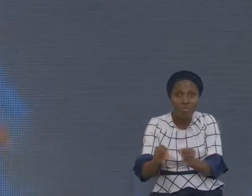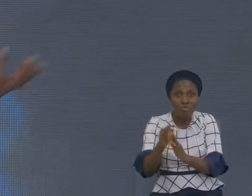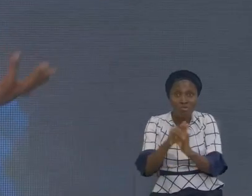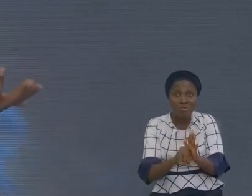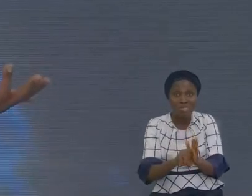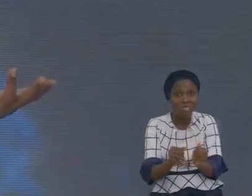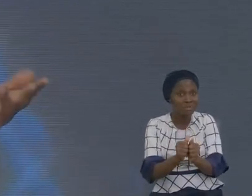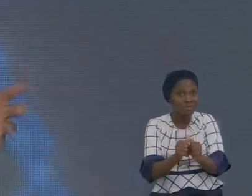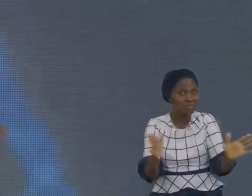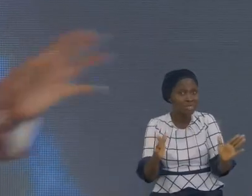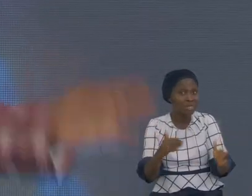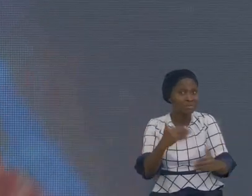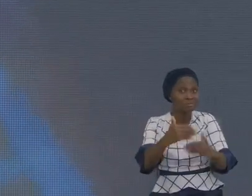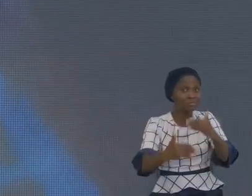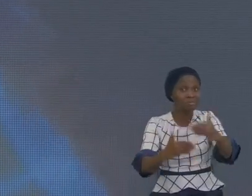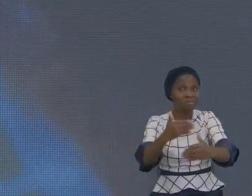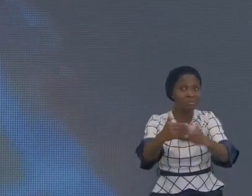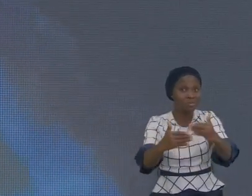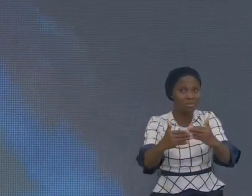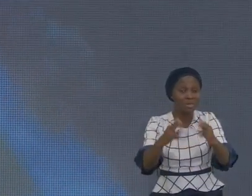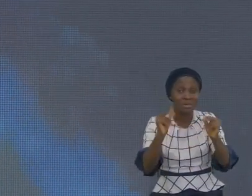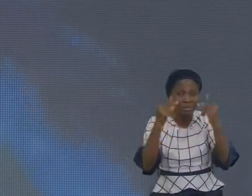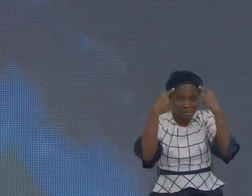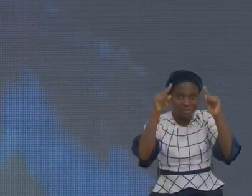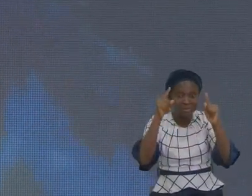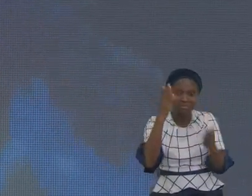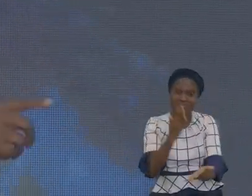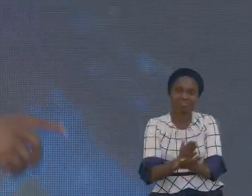Work without achievement, enough.